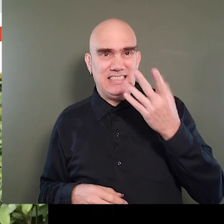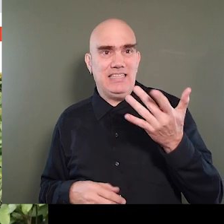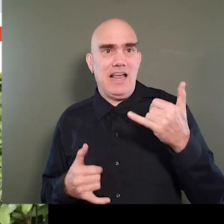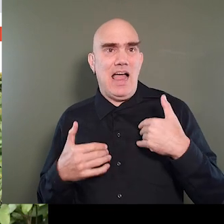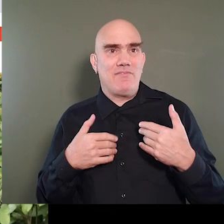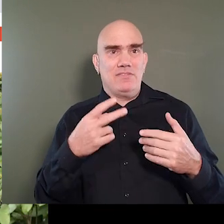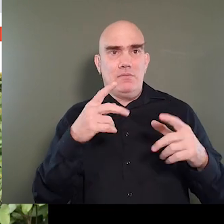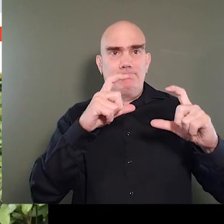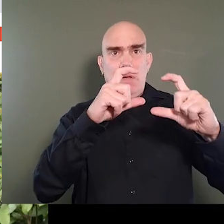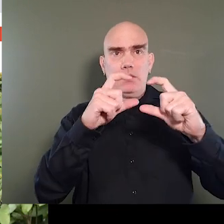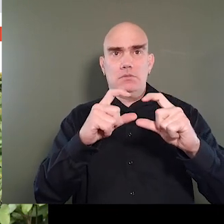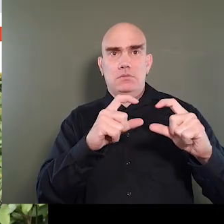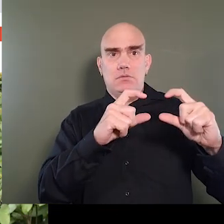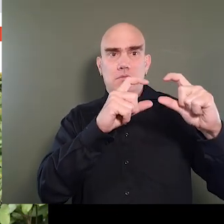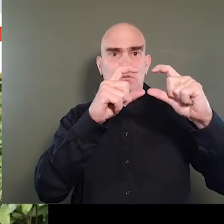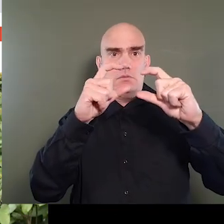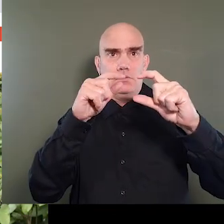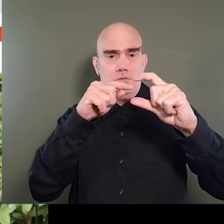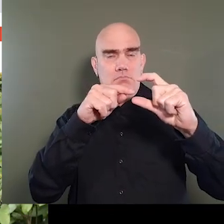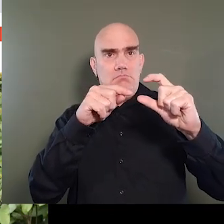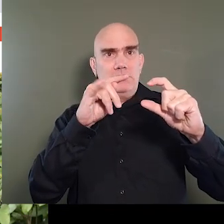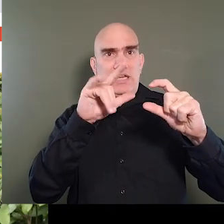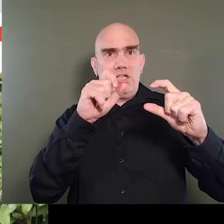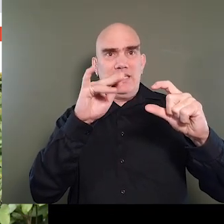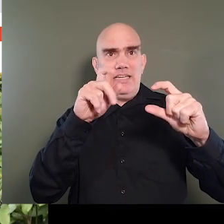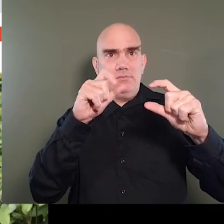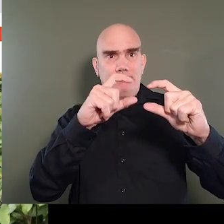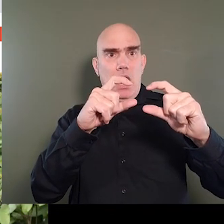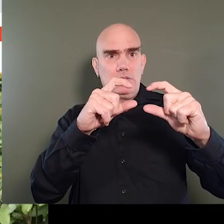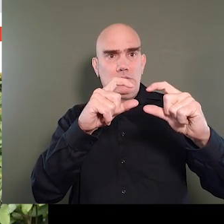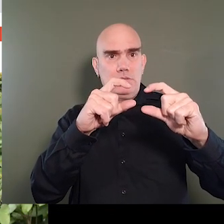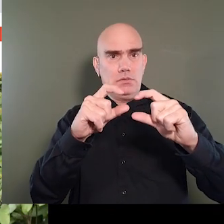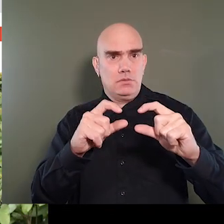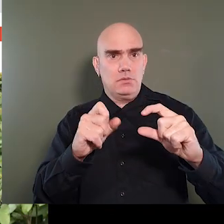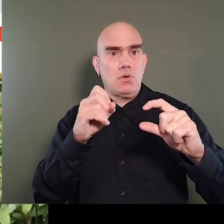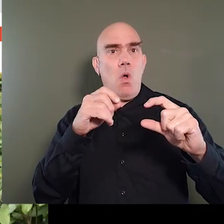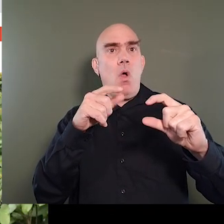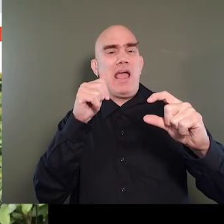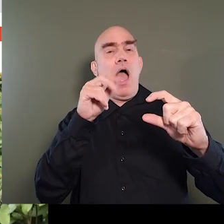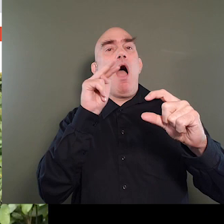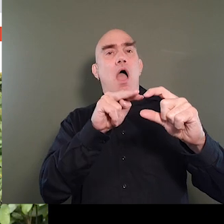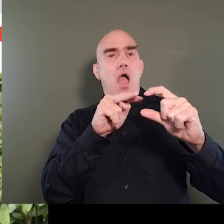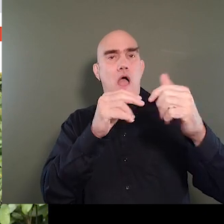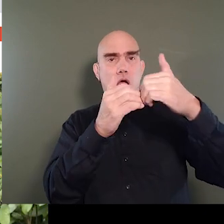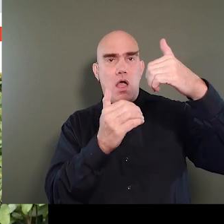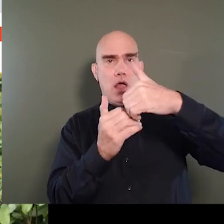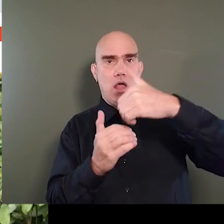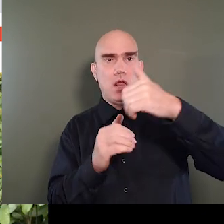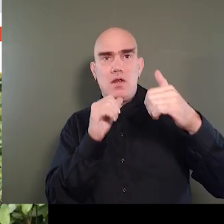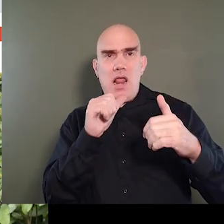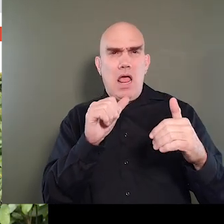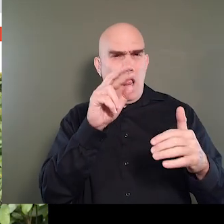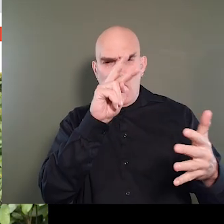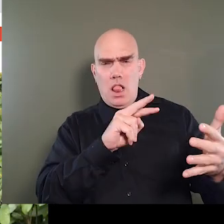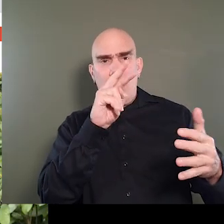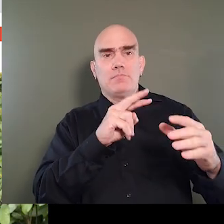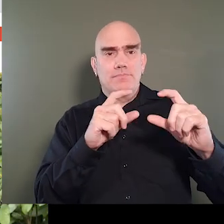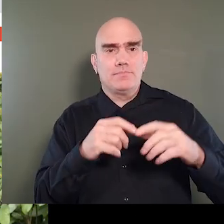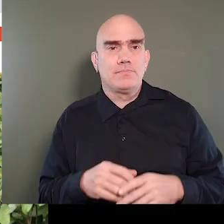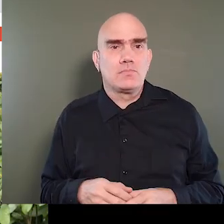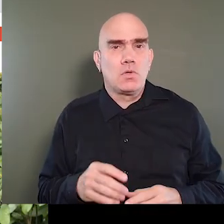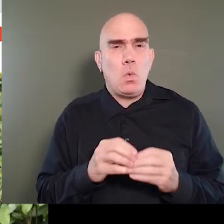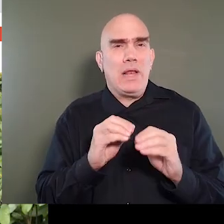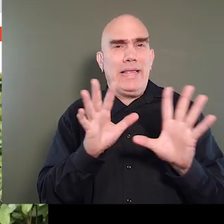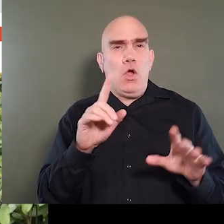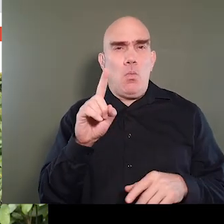now boxes around all the titles and links so that the main features of our website are easier to focus on, and it's